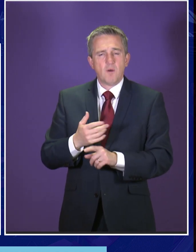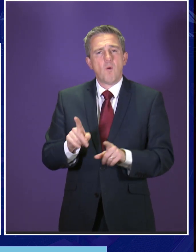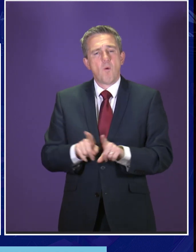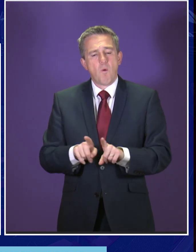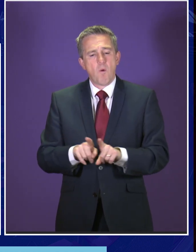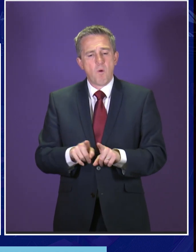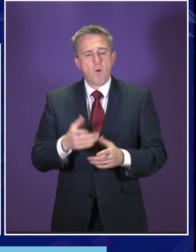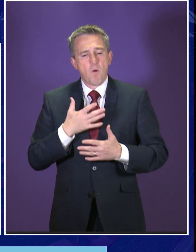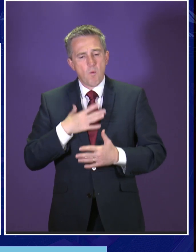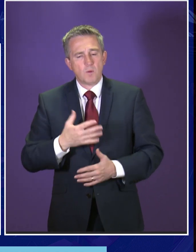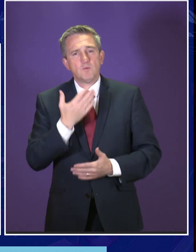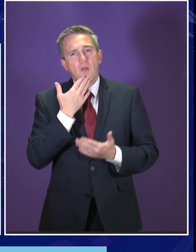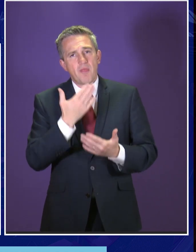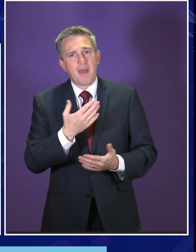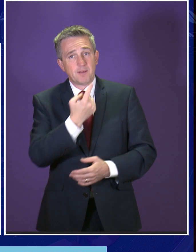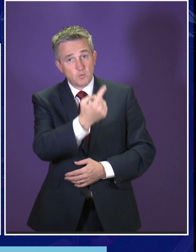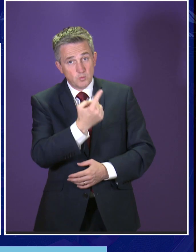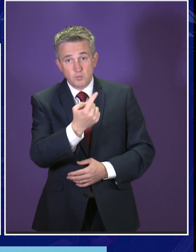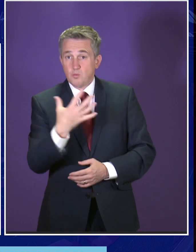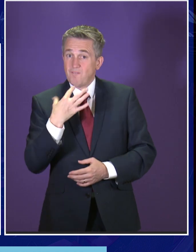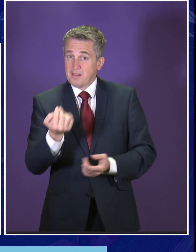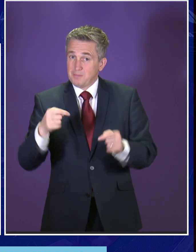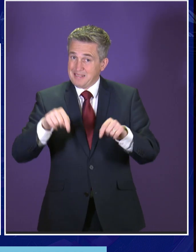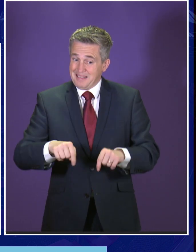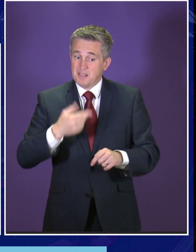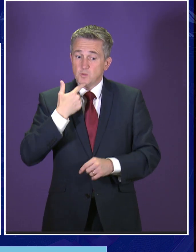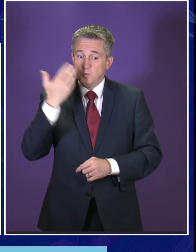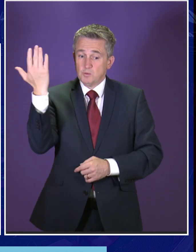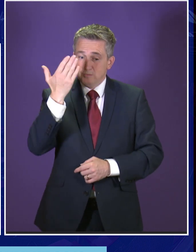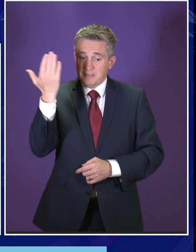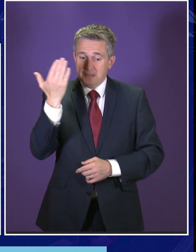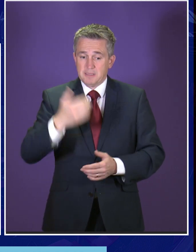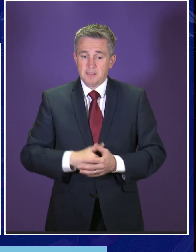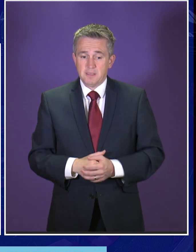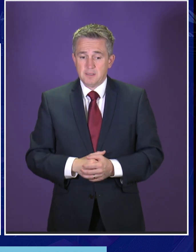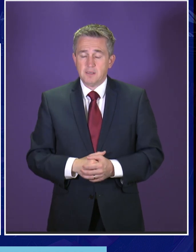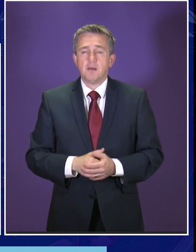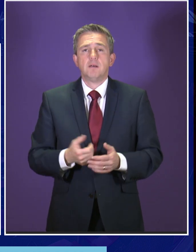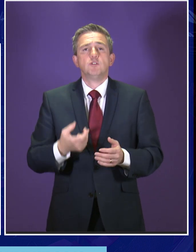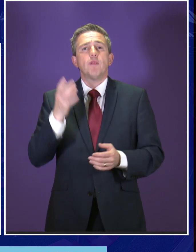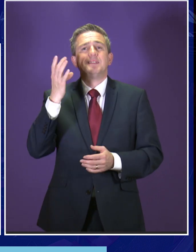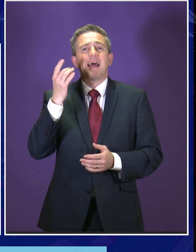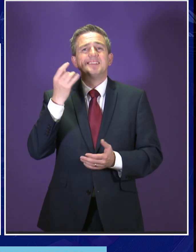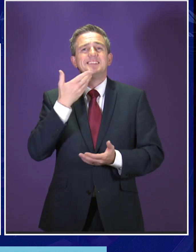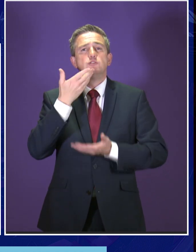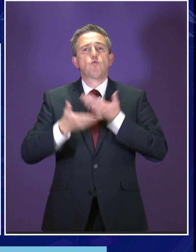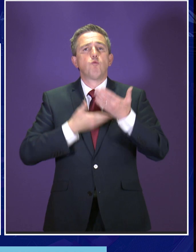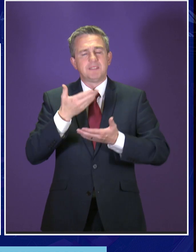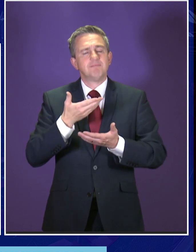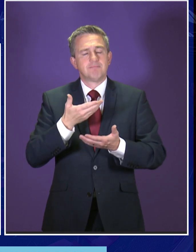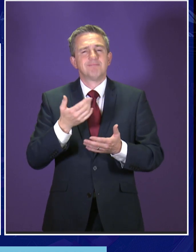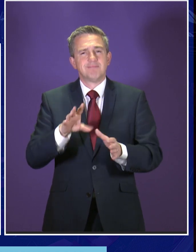thank you and all of you for inviting me here to speak. The taxi story, well, I